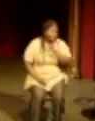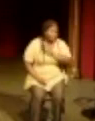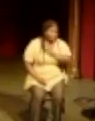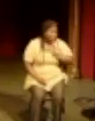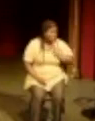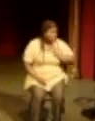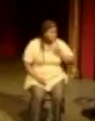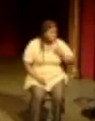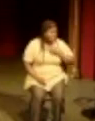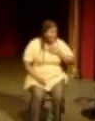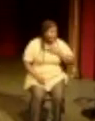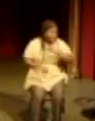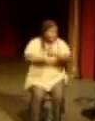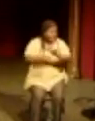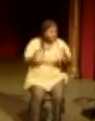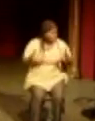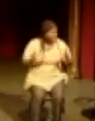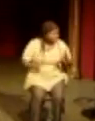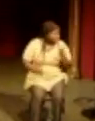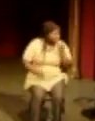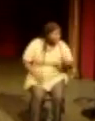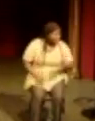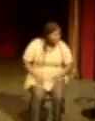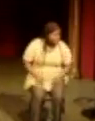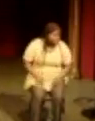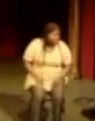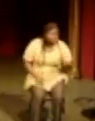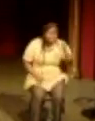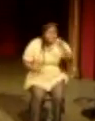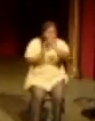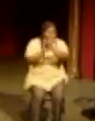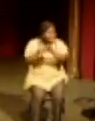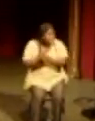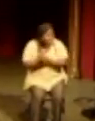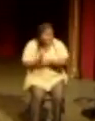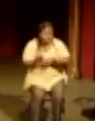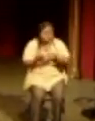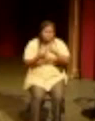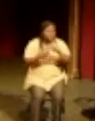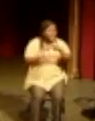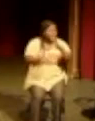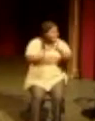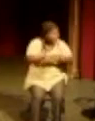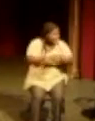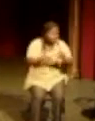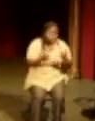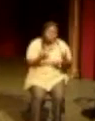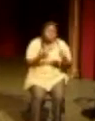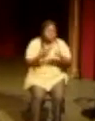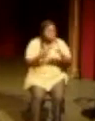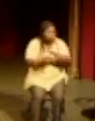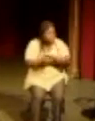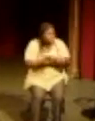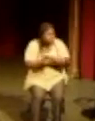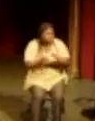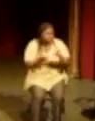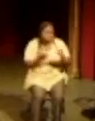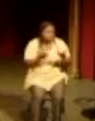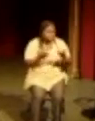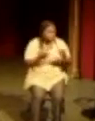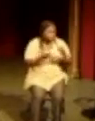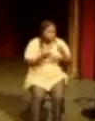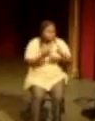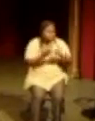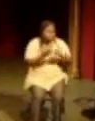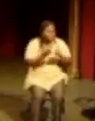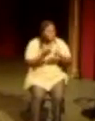have. You can look at the state level, the national level, state, national, regional, and local level. Boards